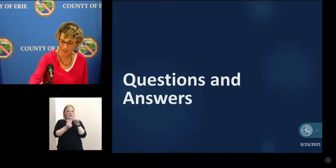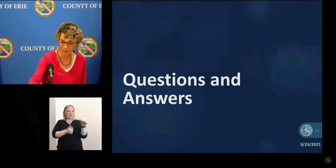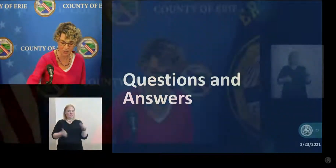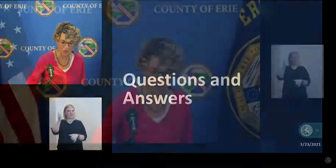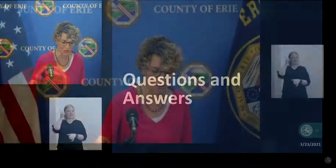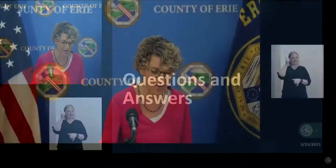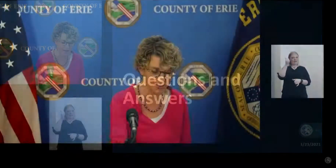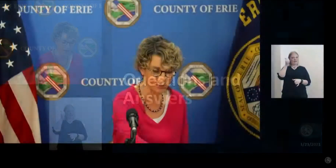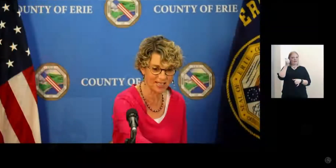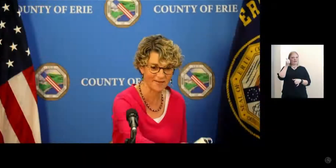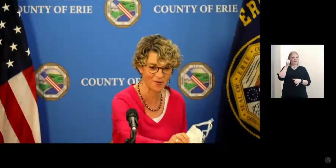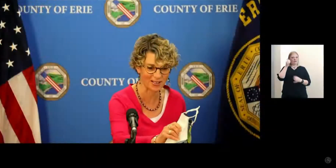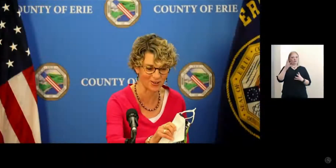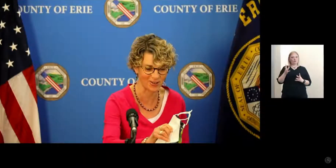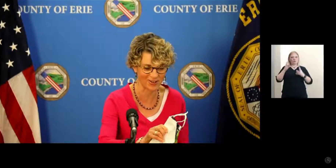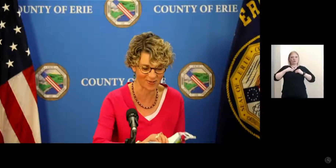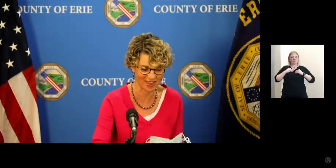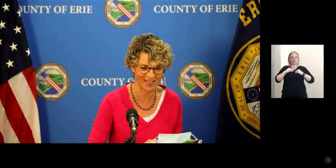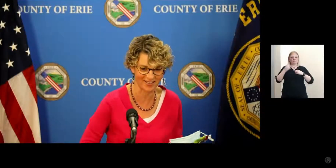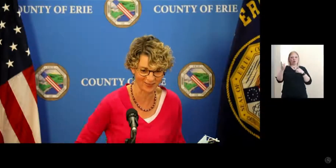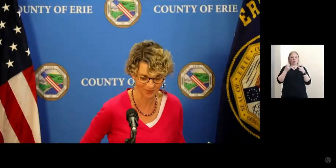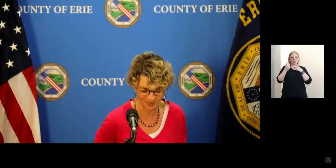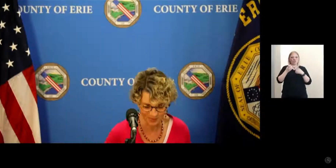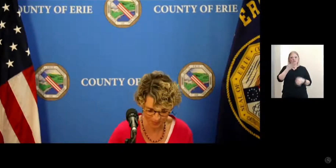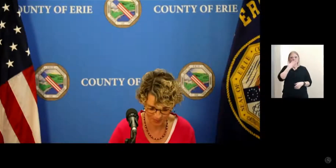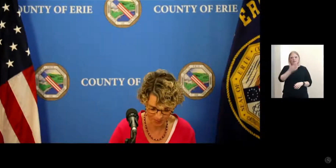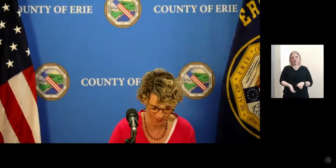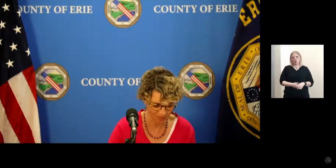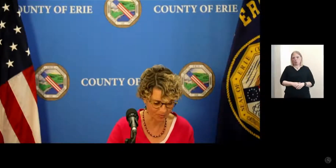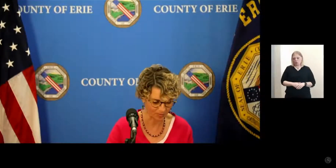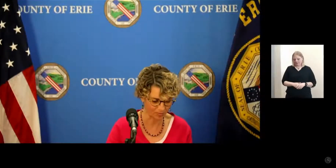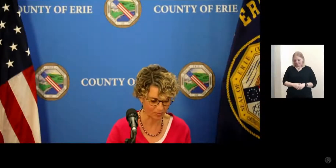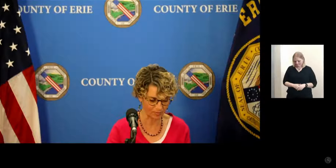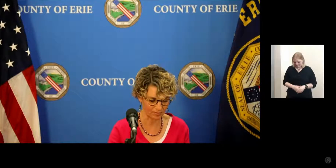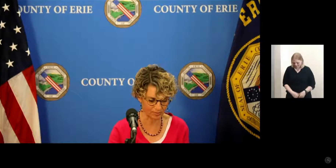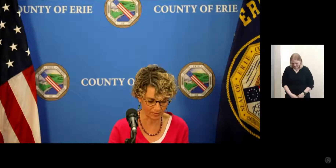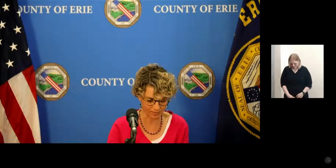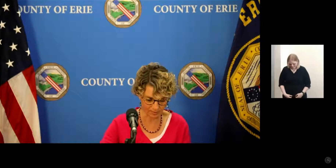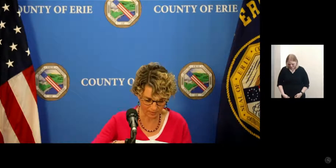executive to entertain questions, so thank you.